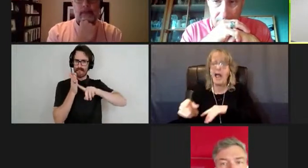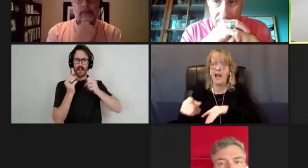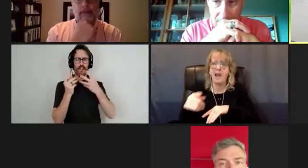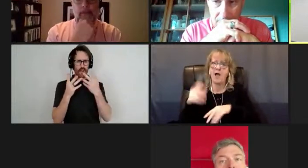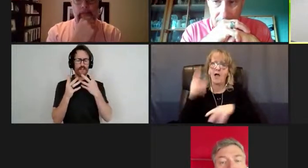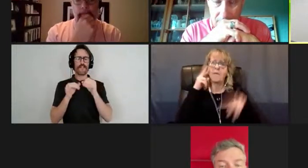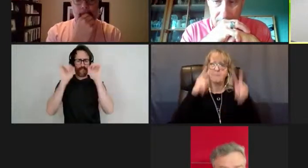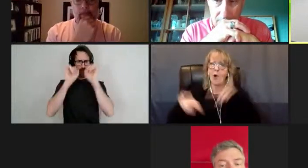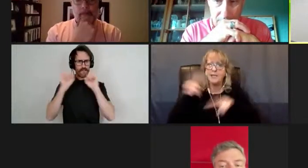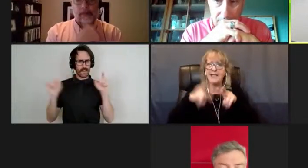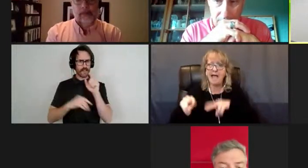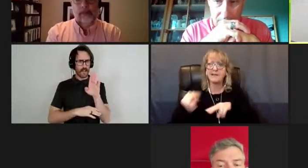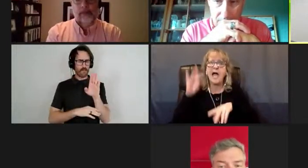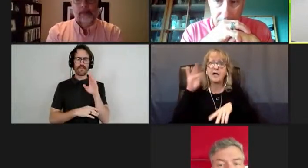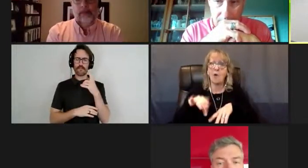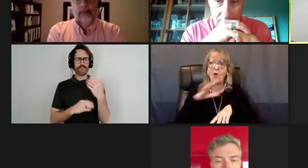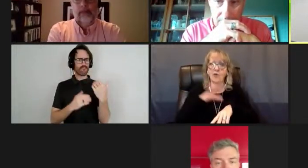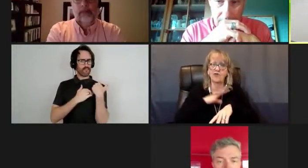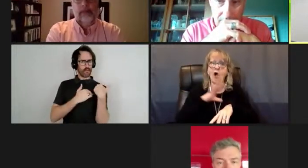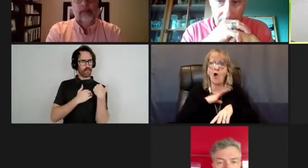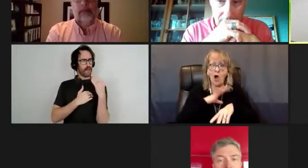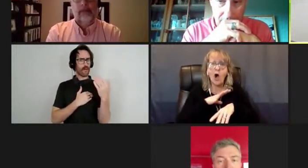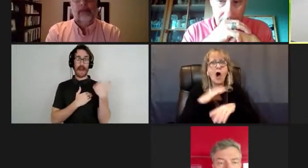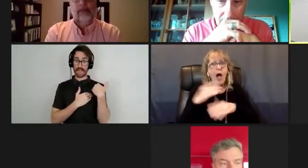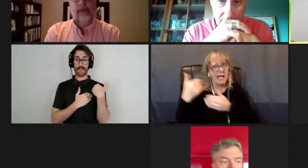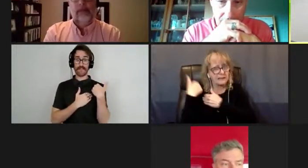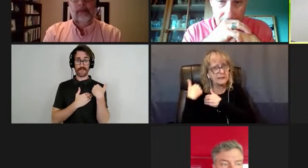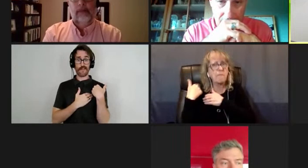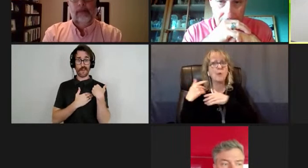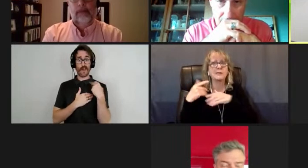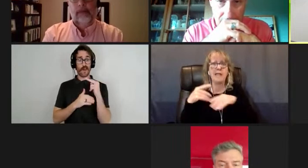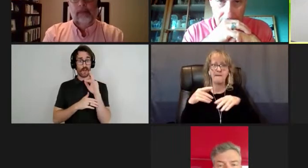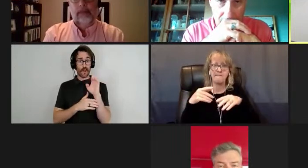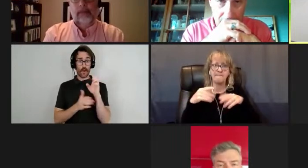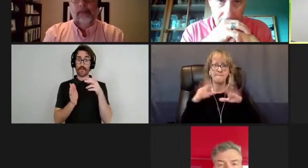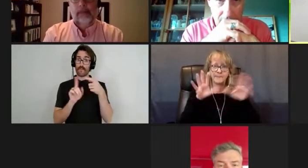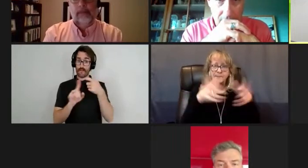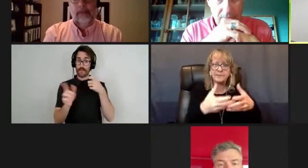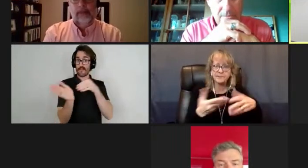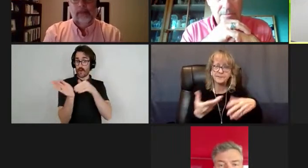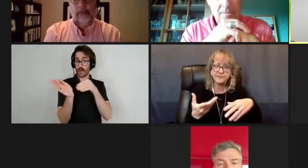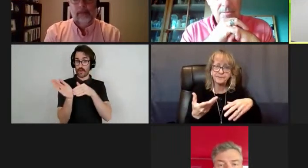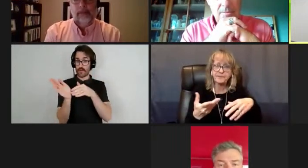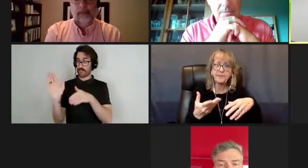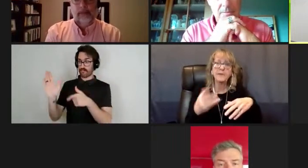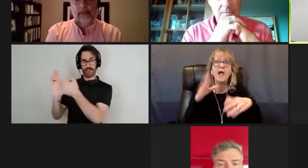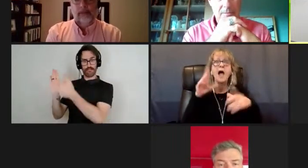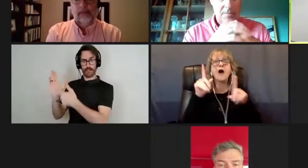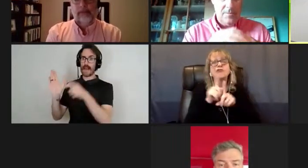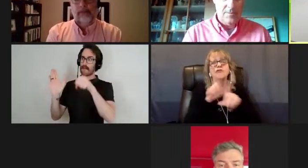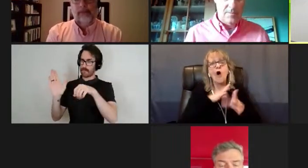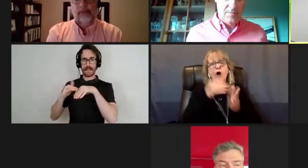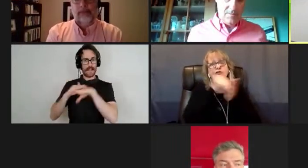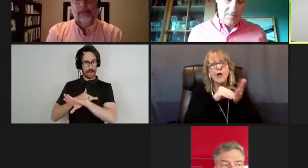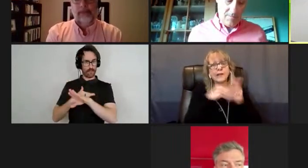And as you indicate, you know, if you have a doctor's note and you're doing a physical therapy of some site, you're allowed. We're